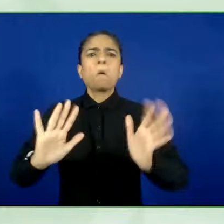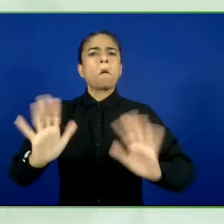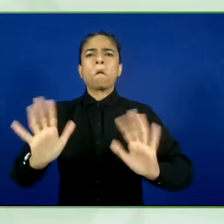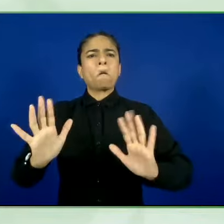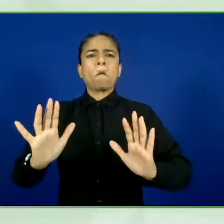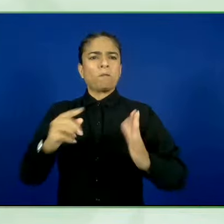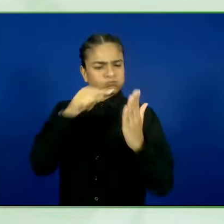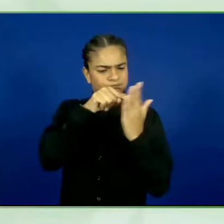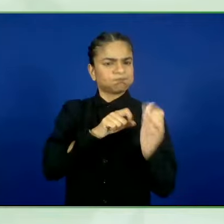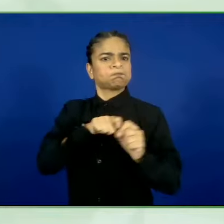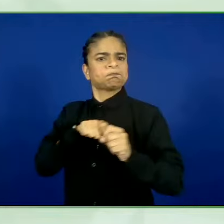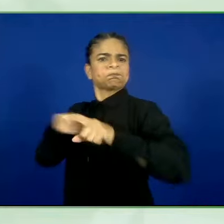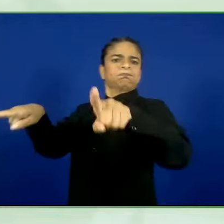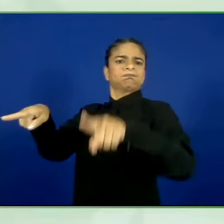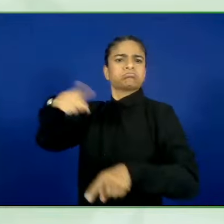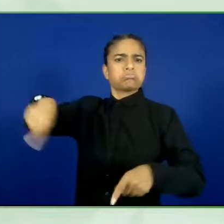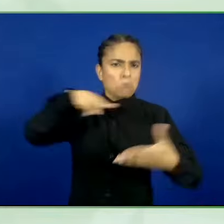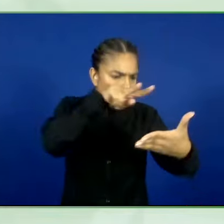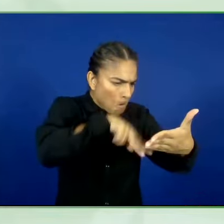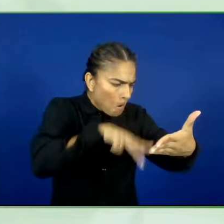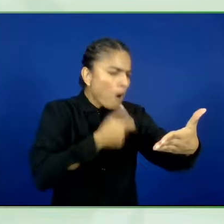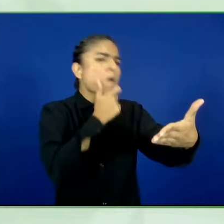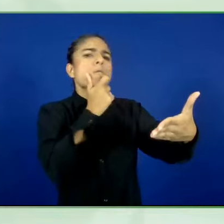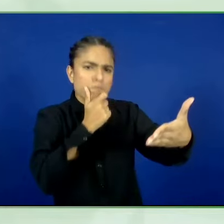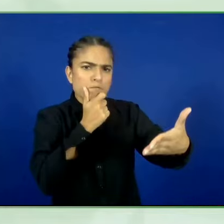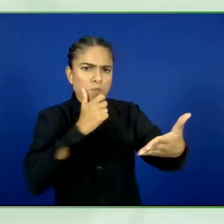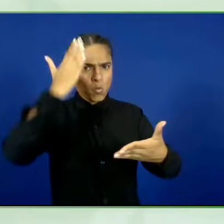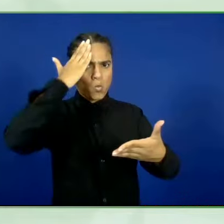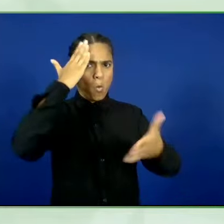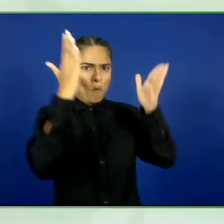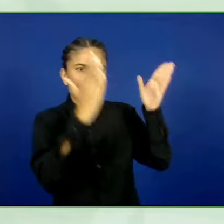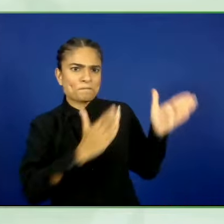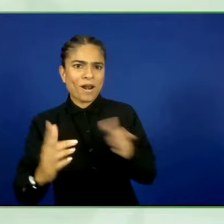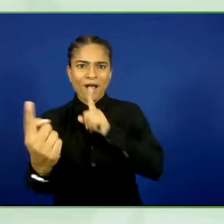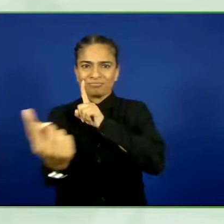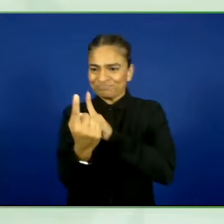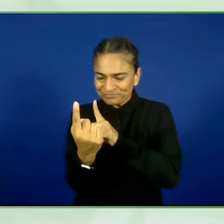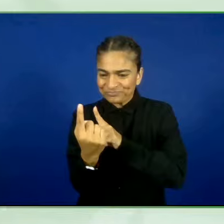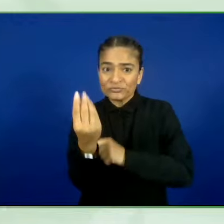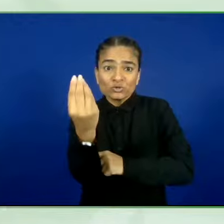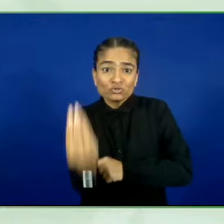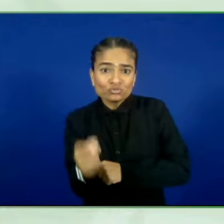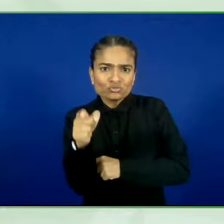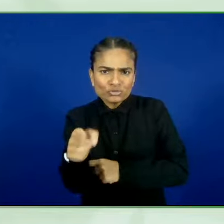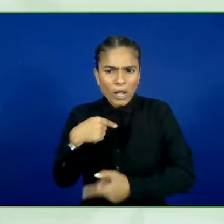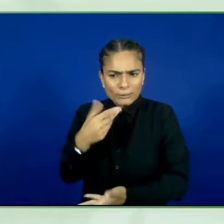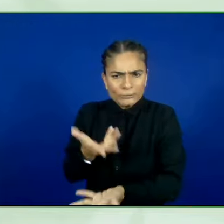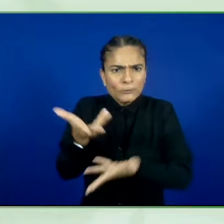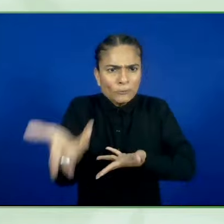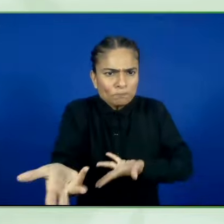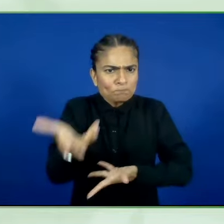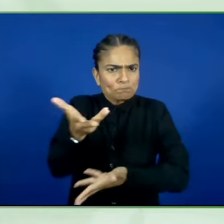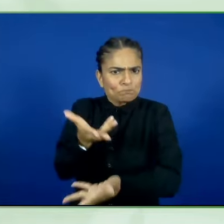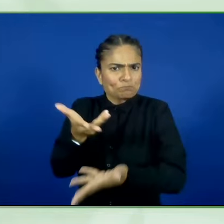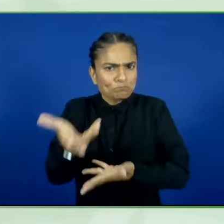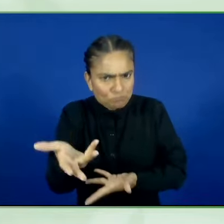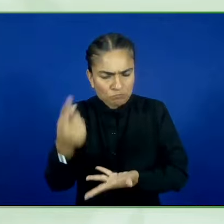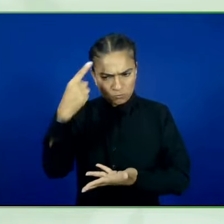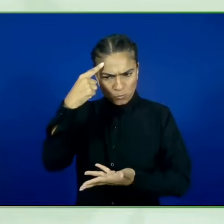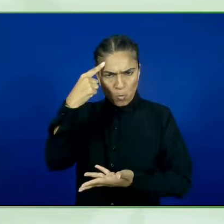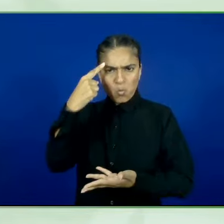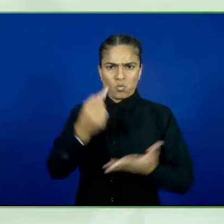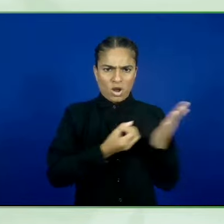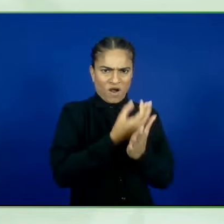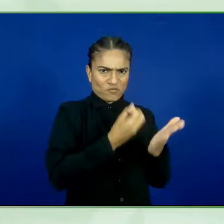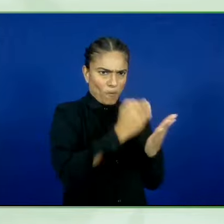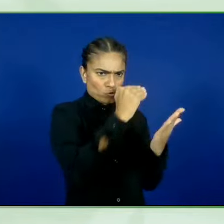children that they're going to meet. And this also helps in ensuring that as the specialists are visiting, they're bringing the necessary equipment, the